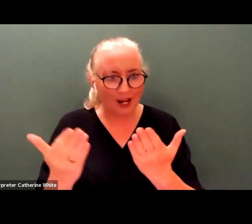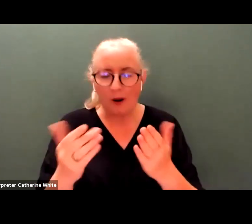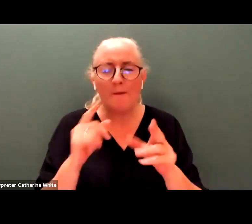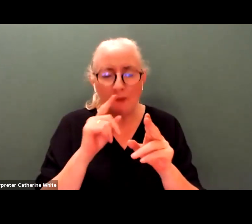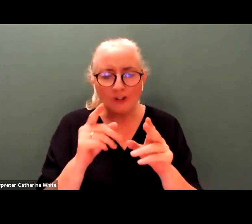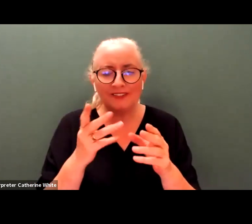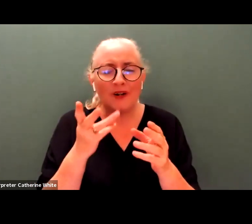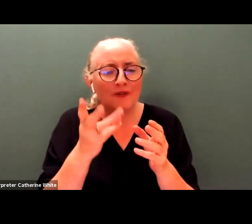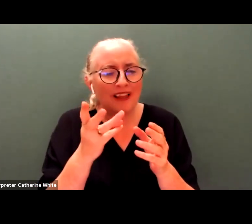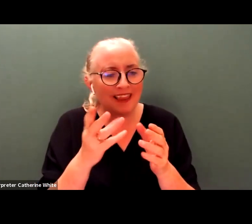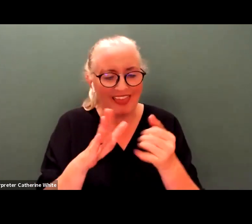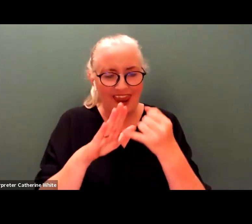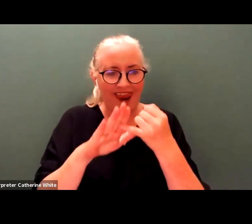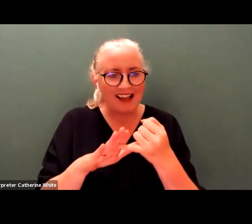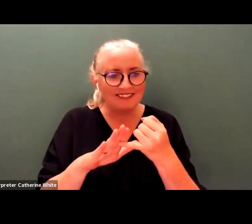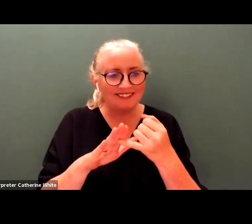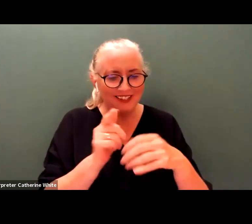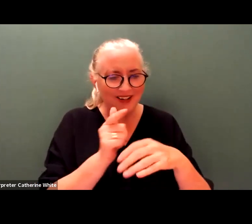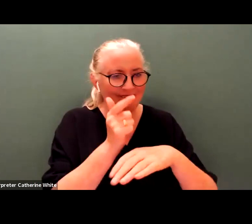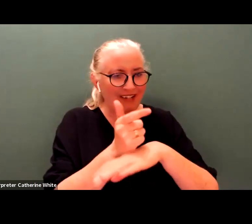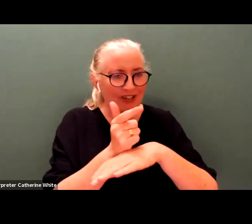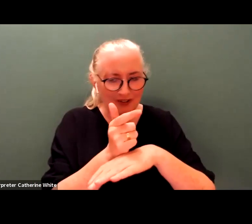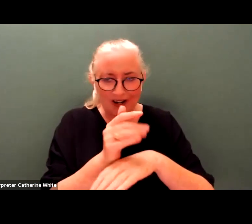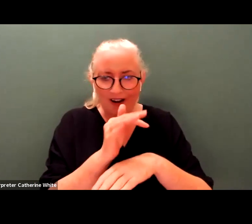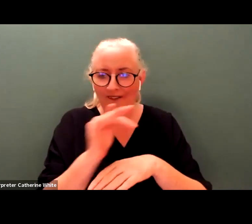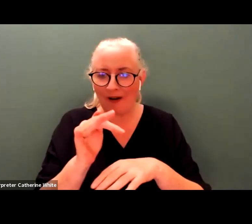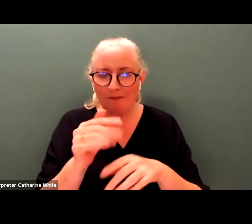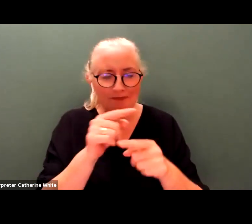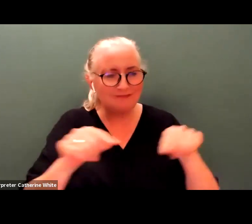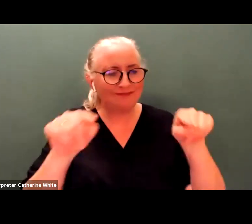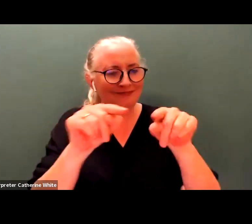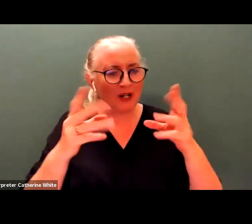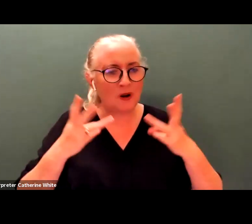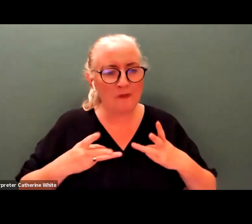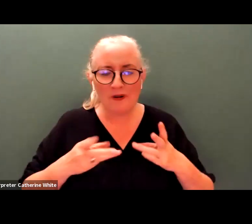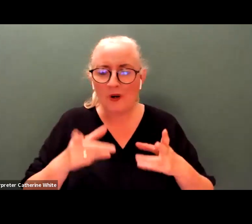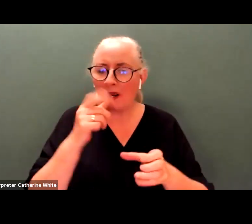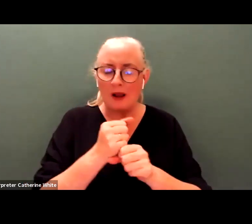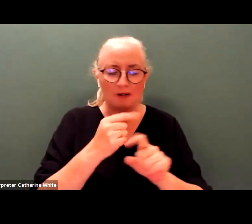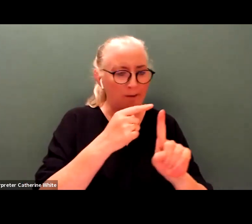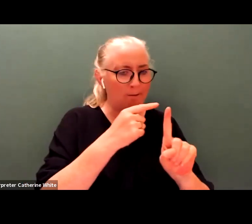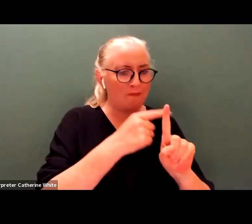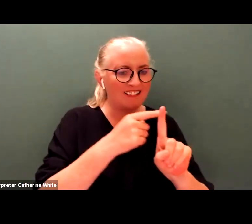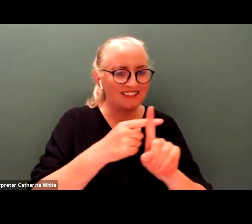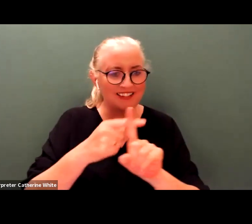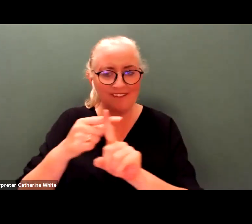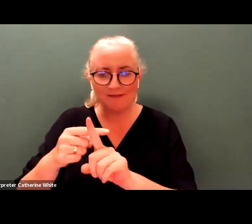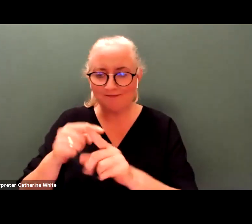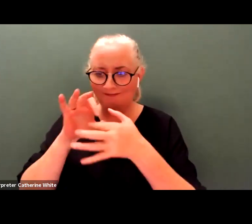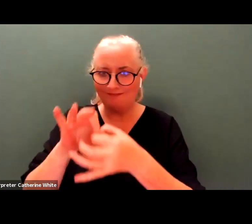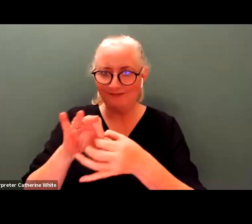with our last of our videos from our women. And they're going to talk about the positives of